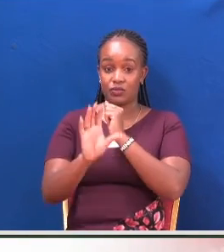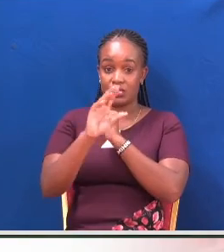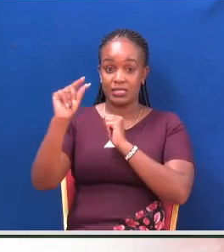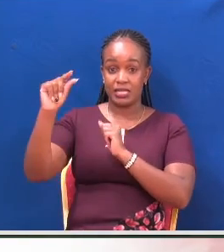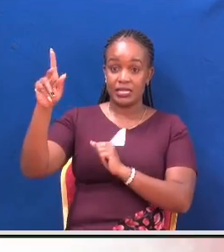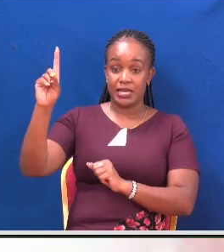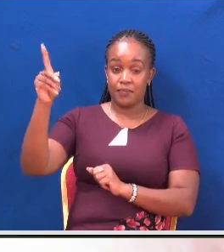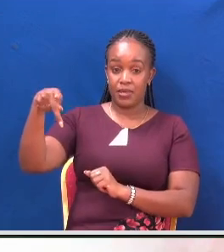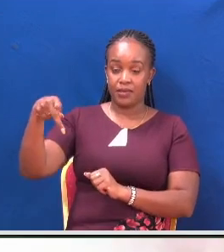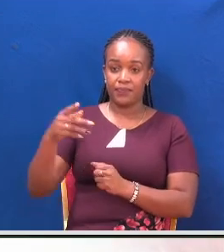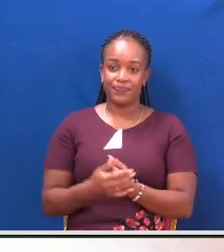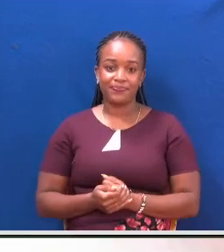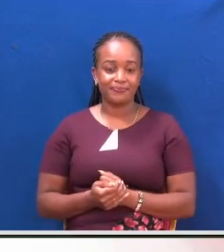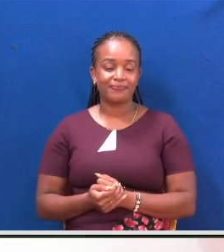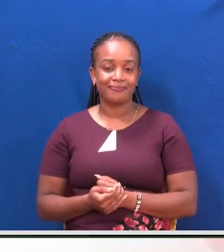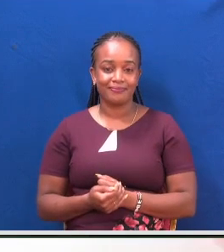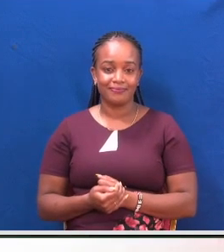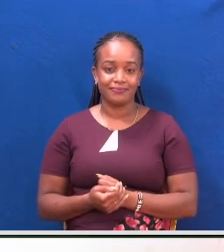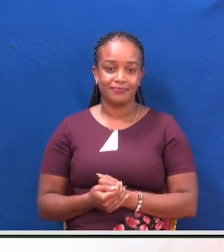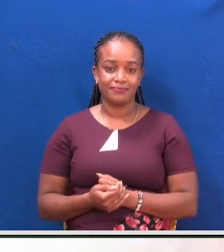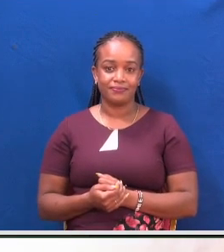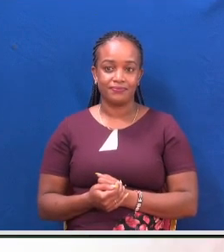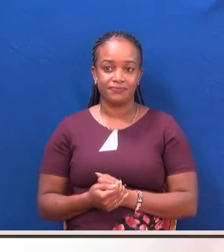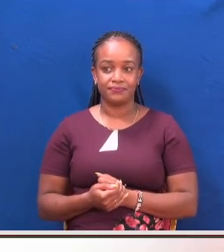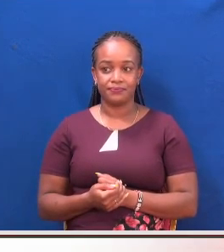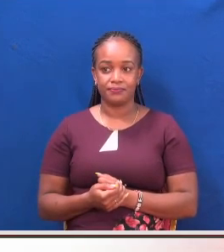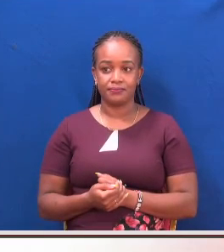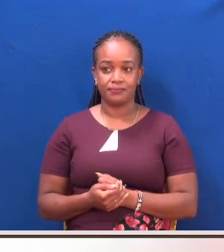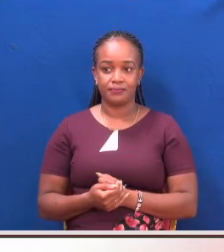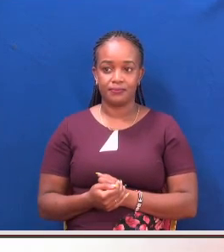Grace Josephine, TV 47.